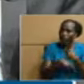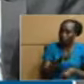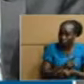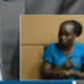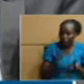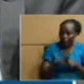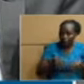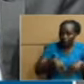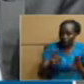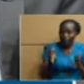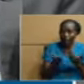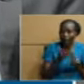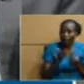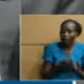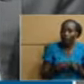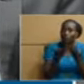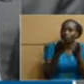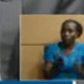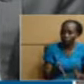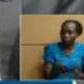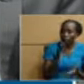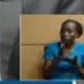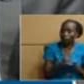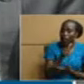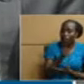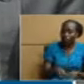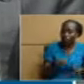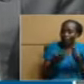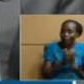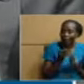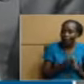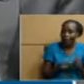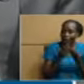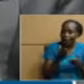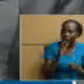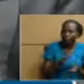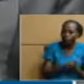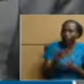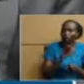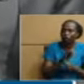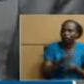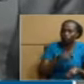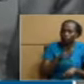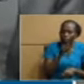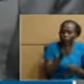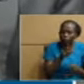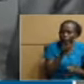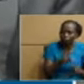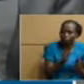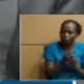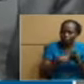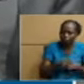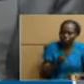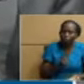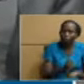their caregivers. Because the caregivers give a lot of time to these persons with disabilities, and it doesn't allow them